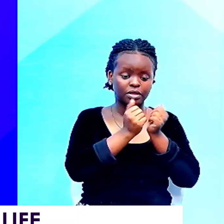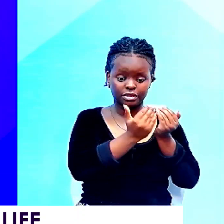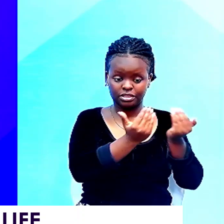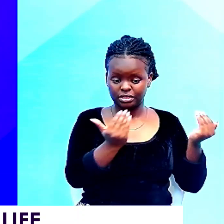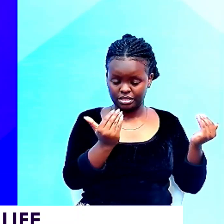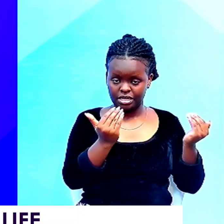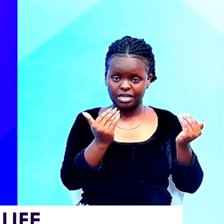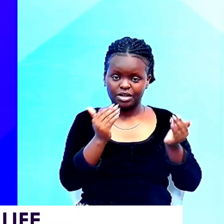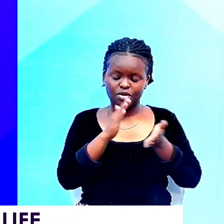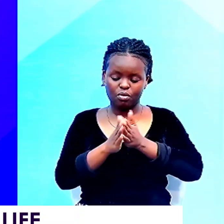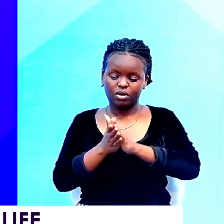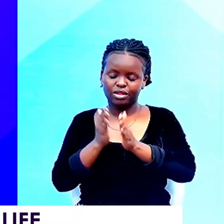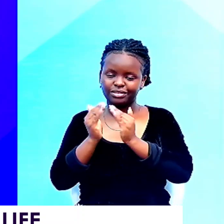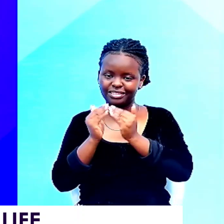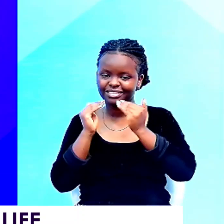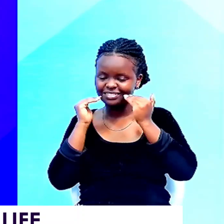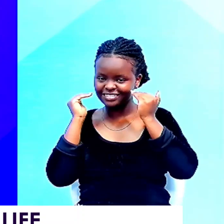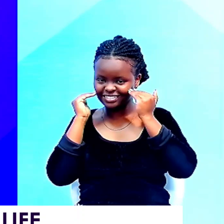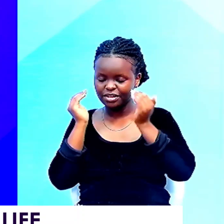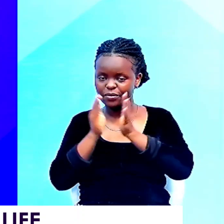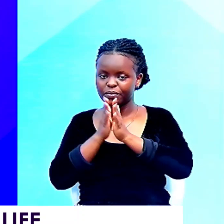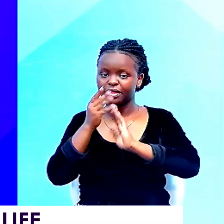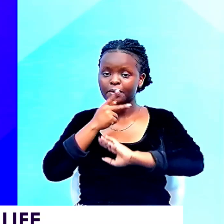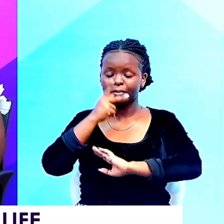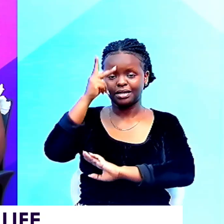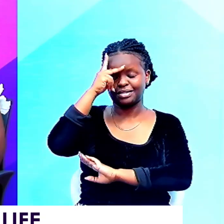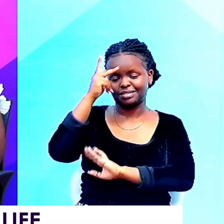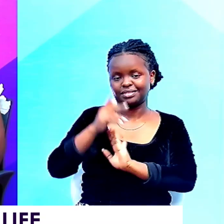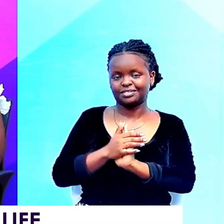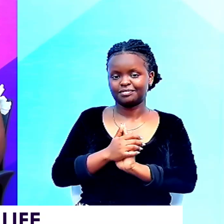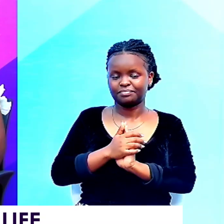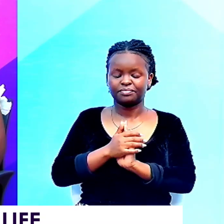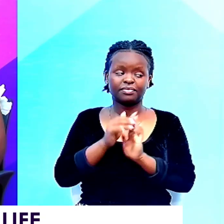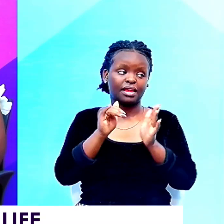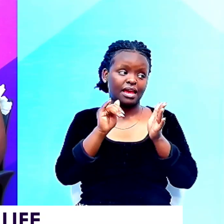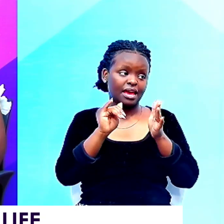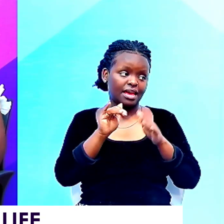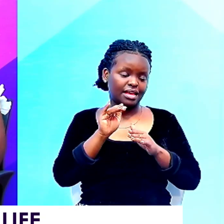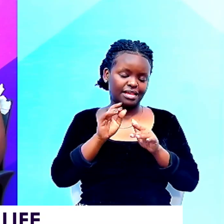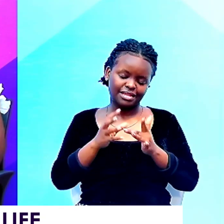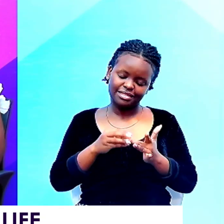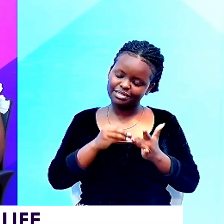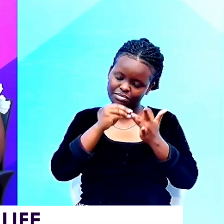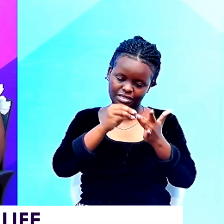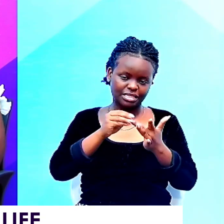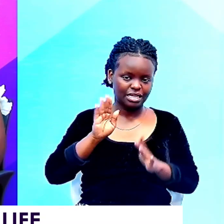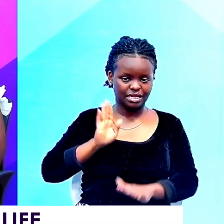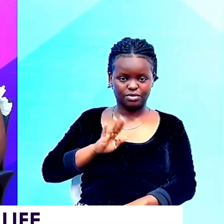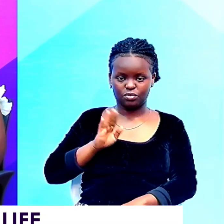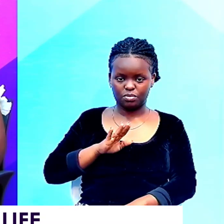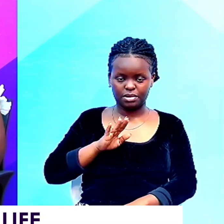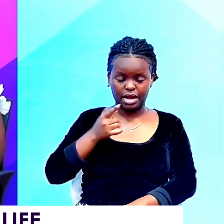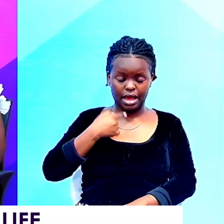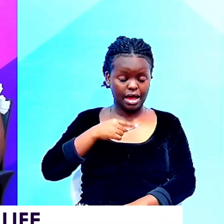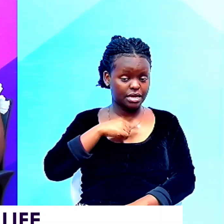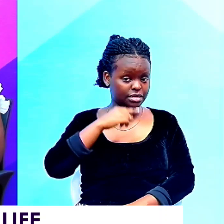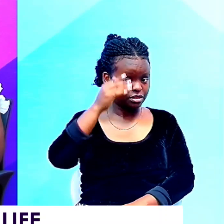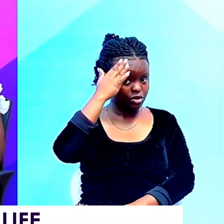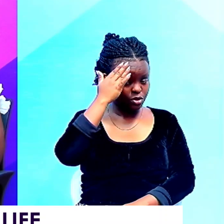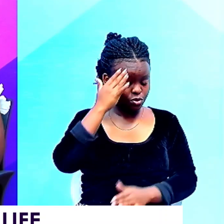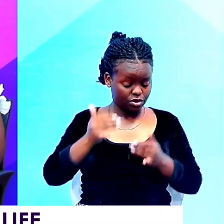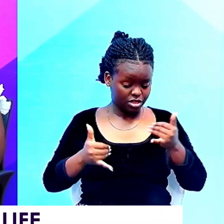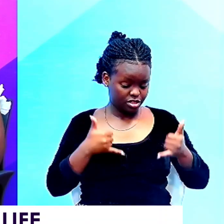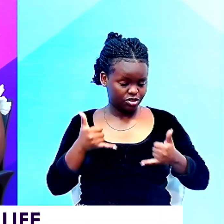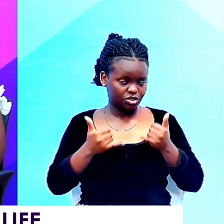Natoto without smiling with the parents. Absolutely. So that is where and now, especially the woman. Yes. So we know that the joy of a